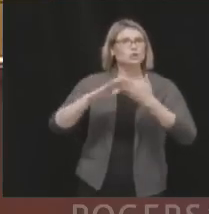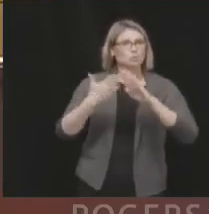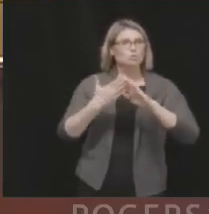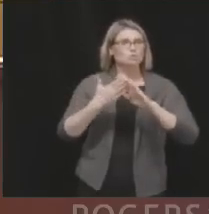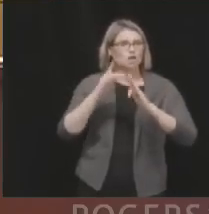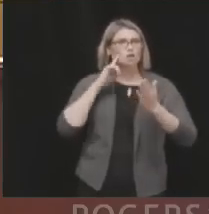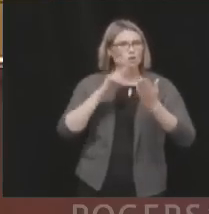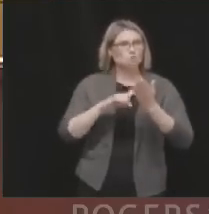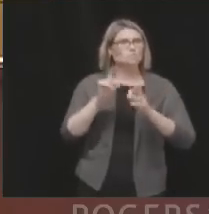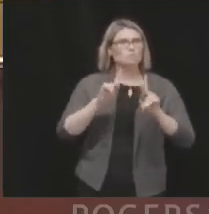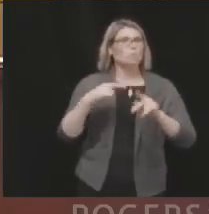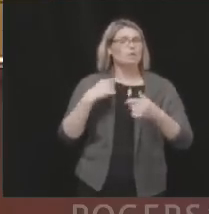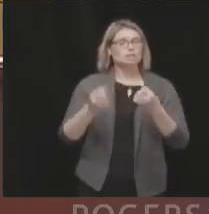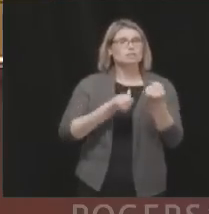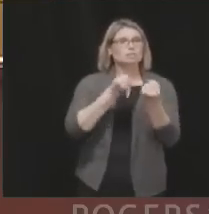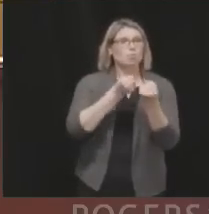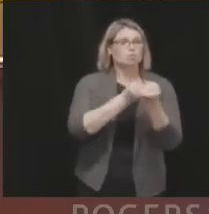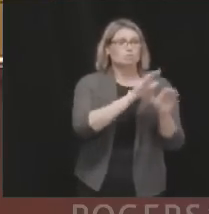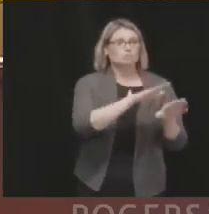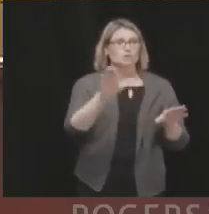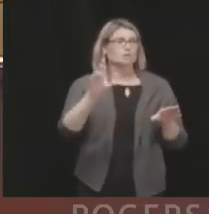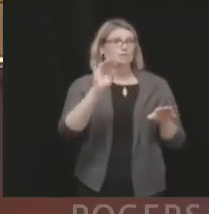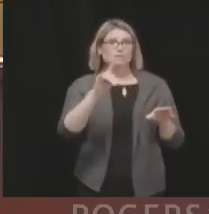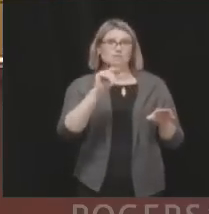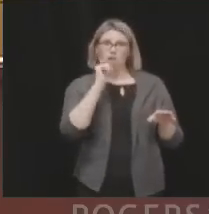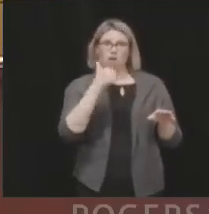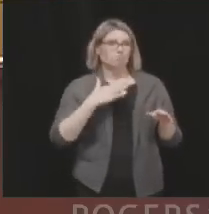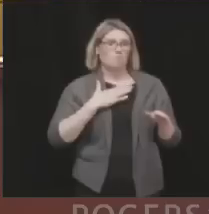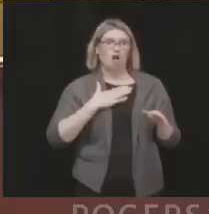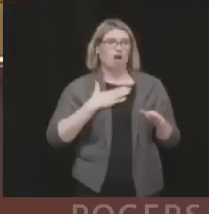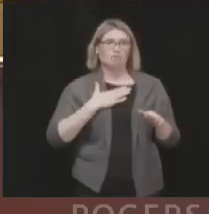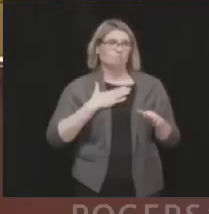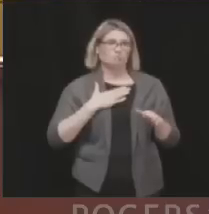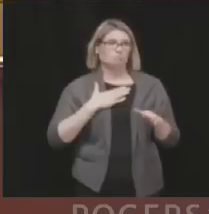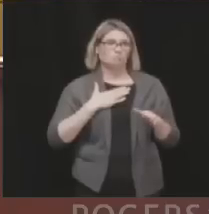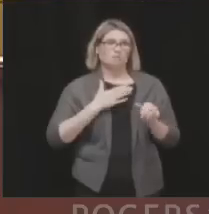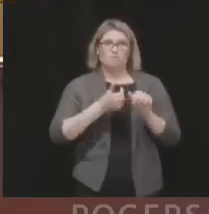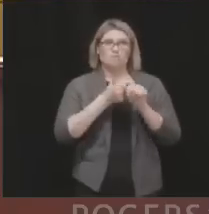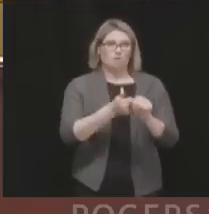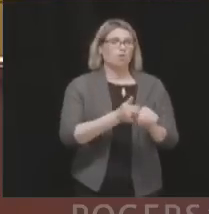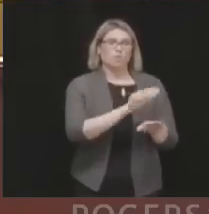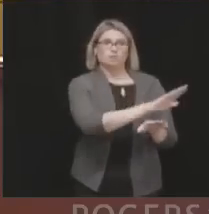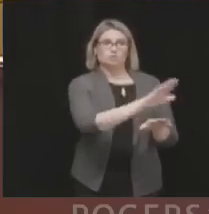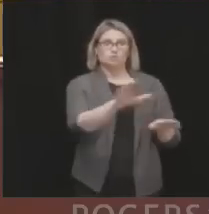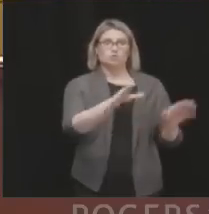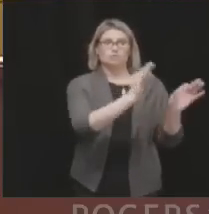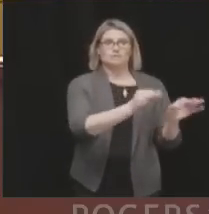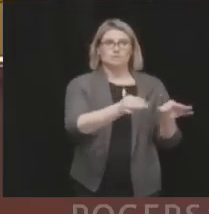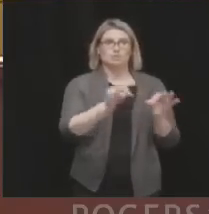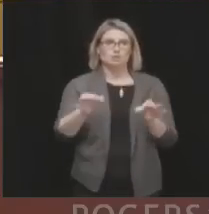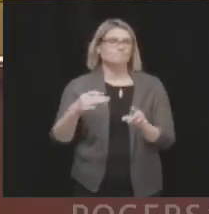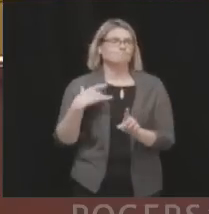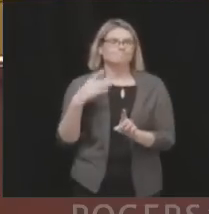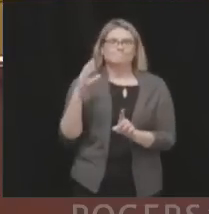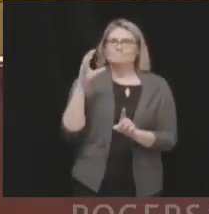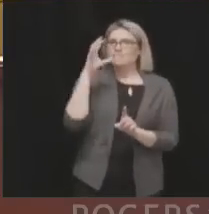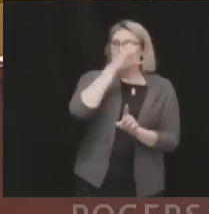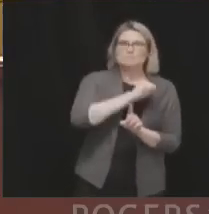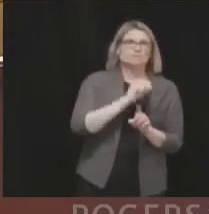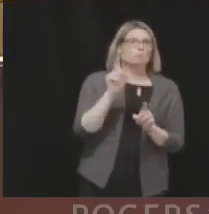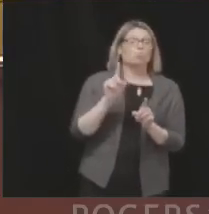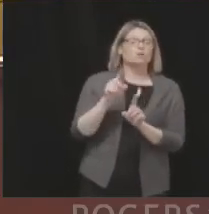Hi, Premier. I'm not asking this because of my background, but I'm wondering if you have ever had any conversations with Prince Edward